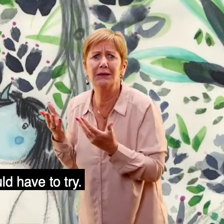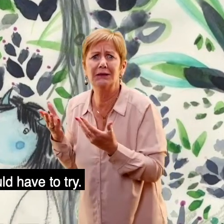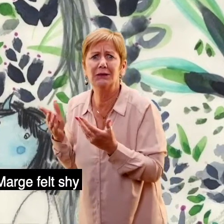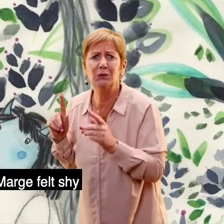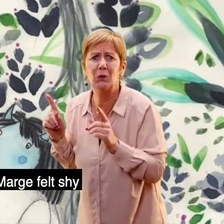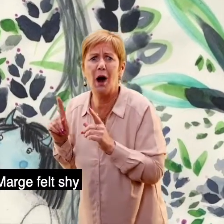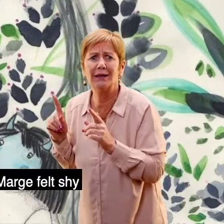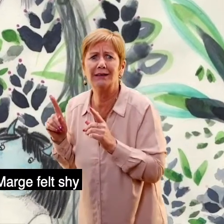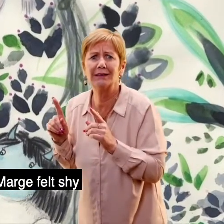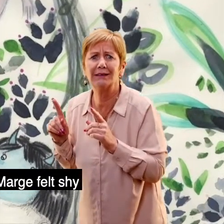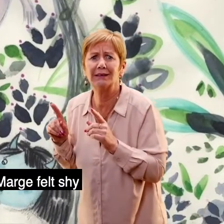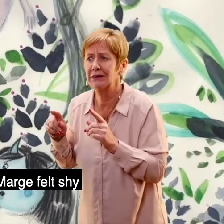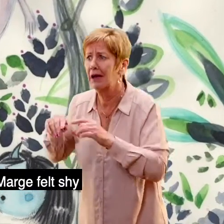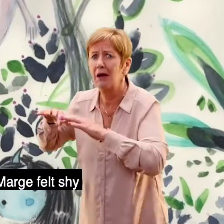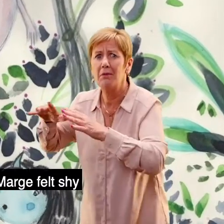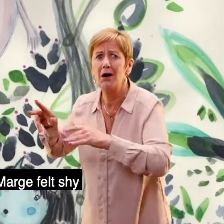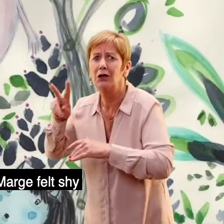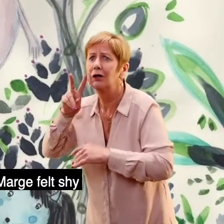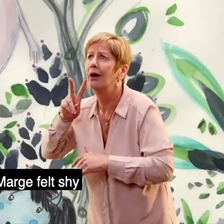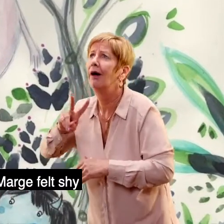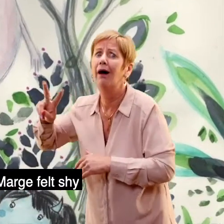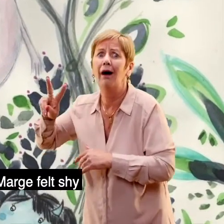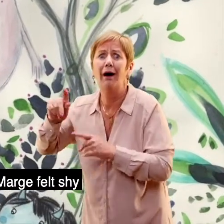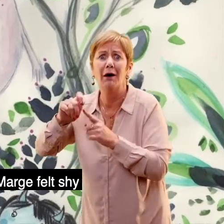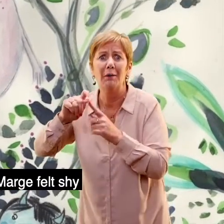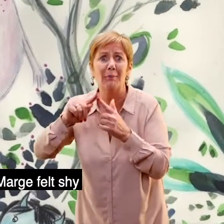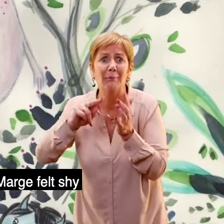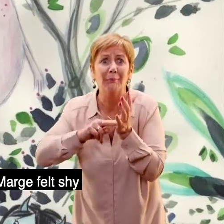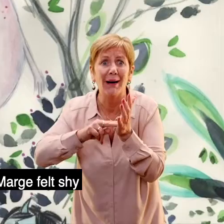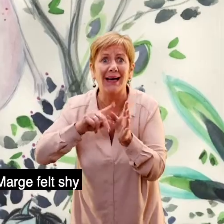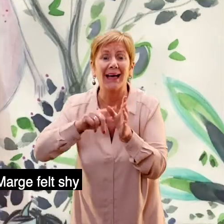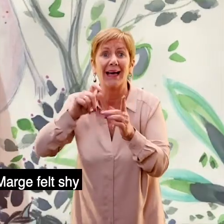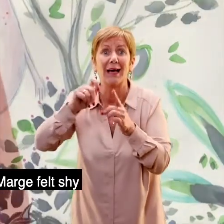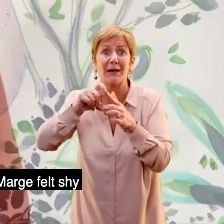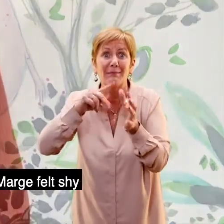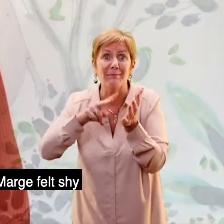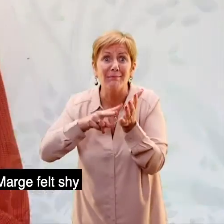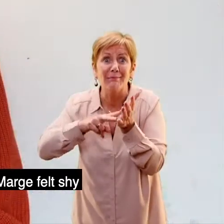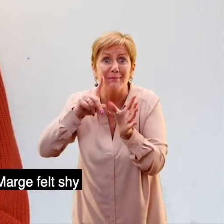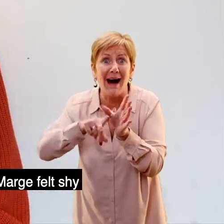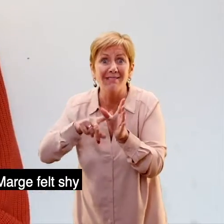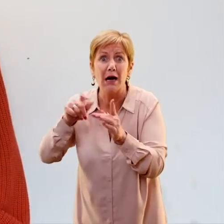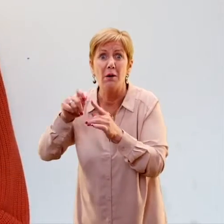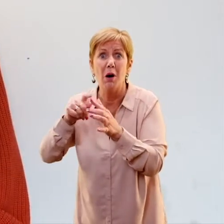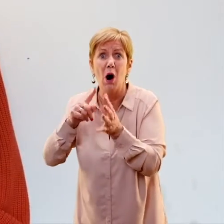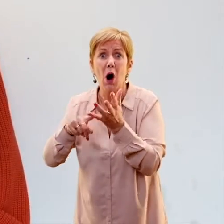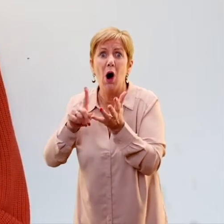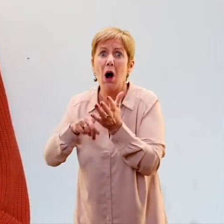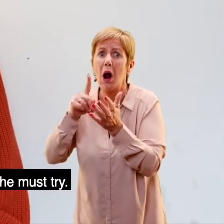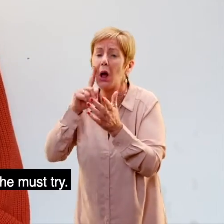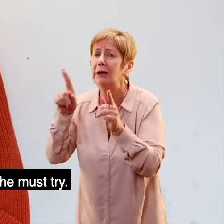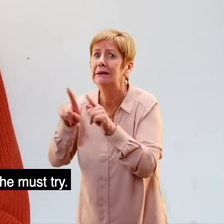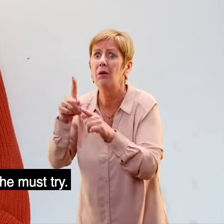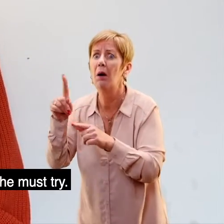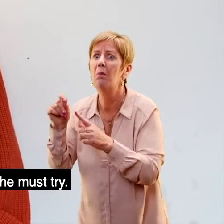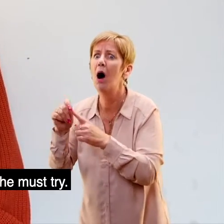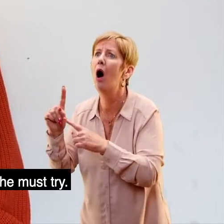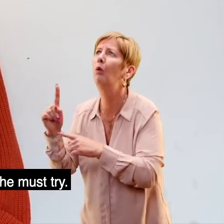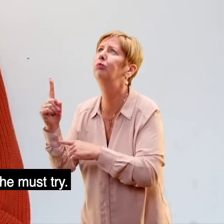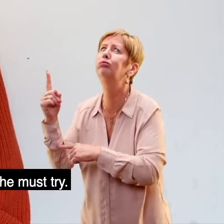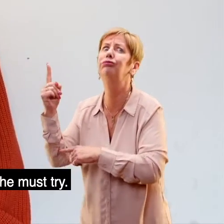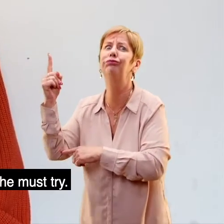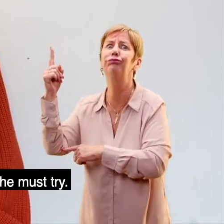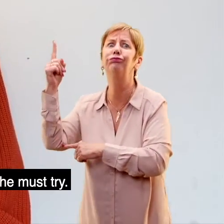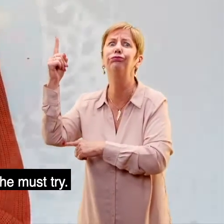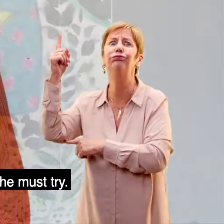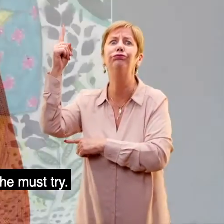They were playing like crazy, but Marge felt shy. But she knew in her heart that